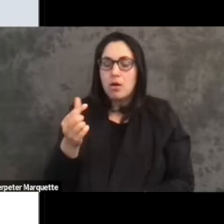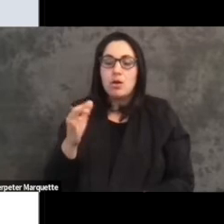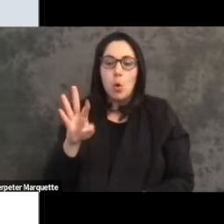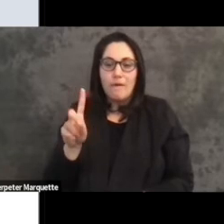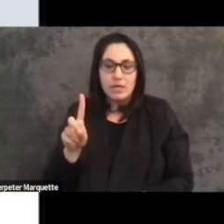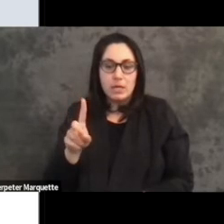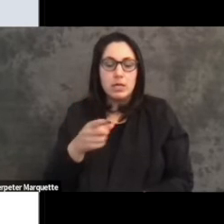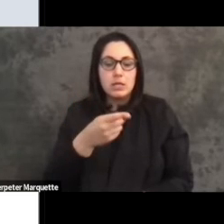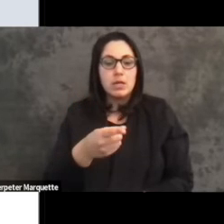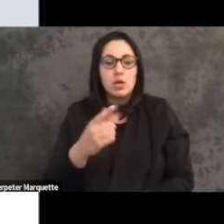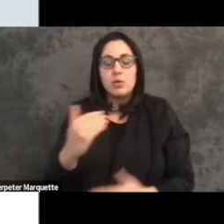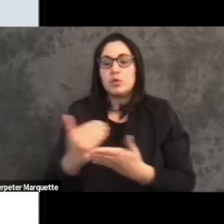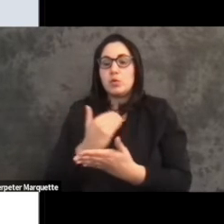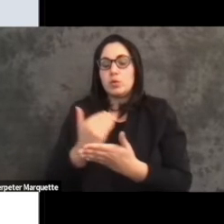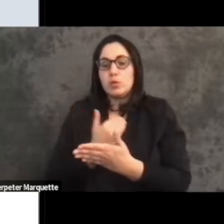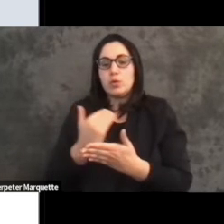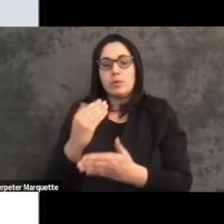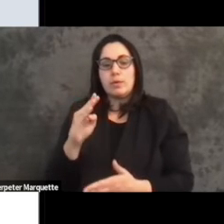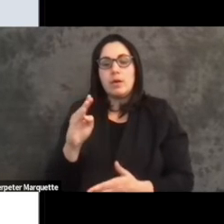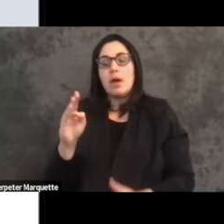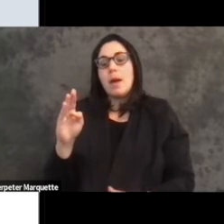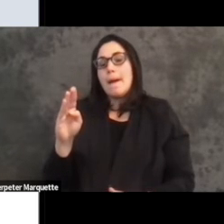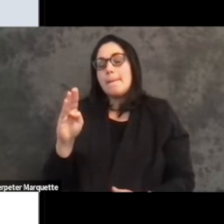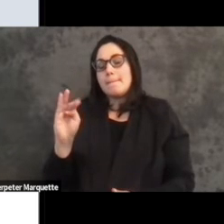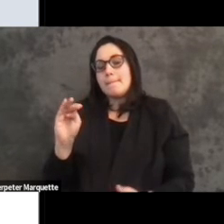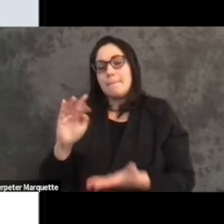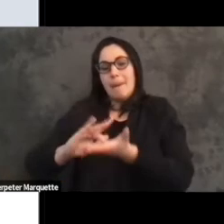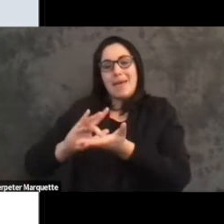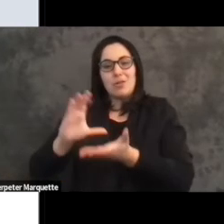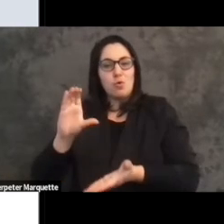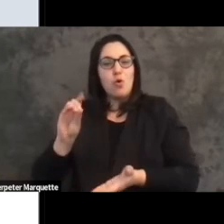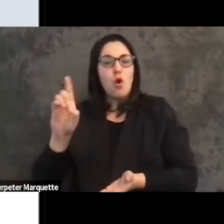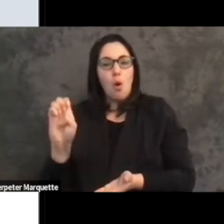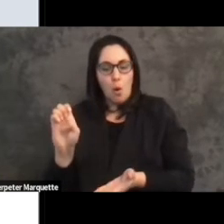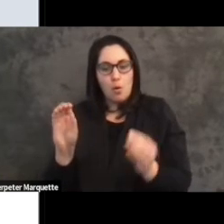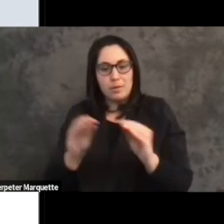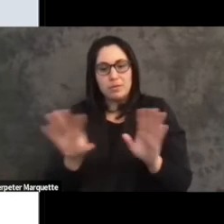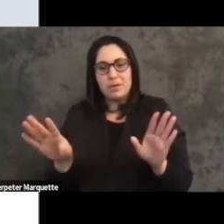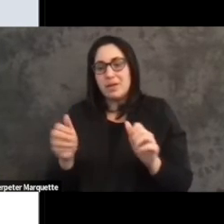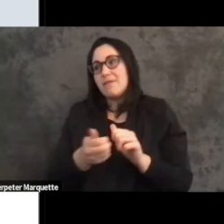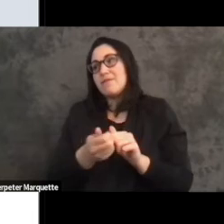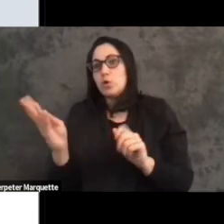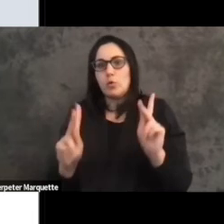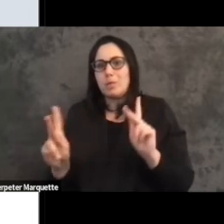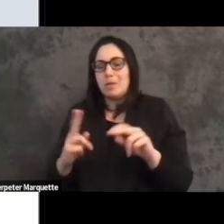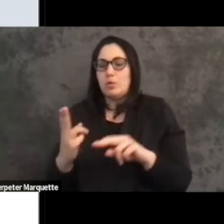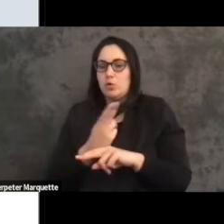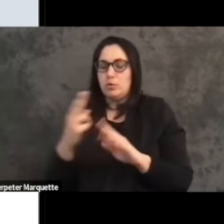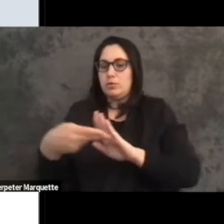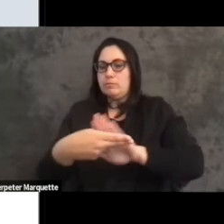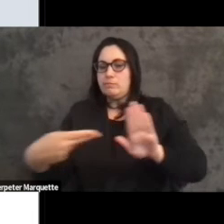a new medical code came out for long COVID, but very few people have been using it.